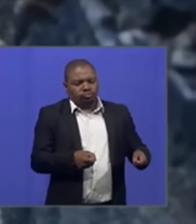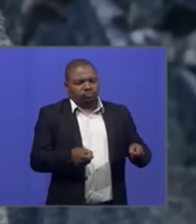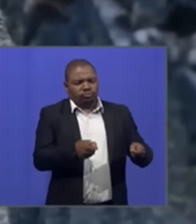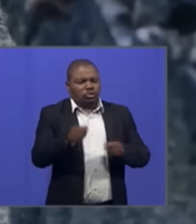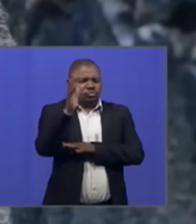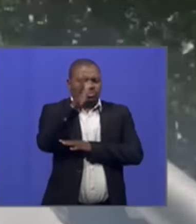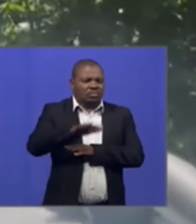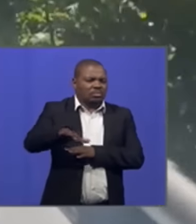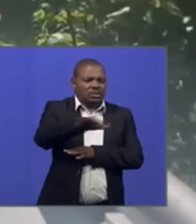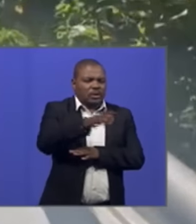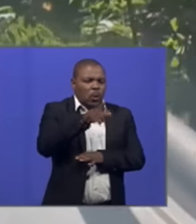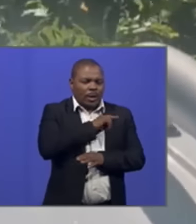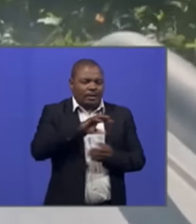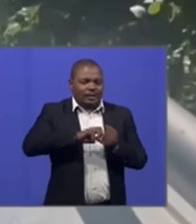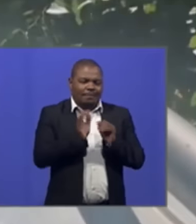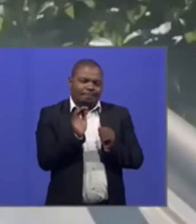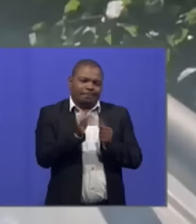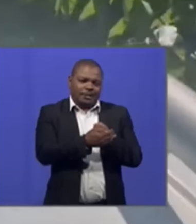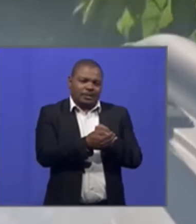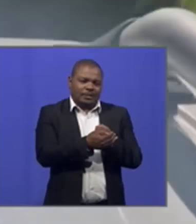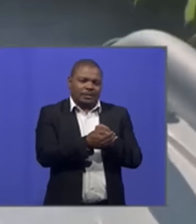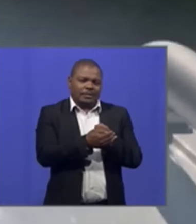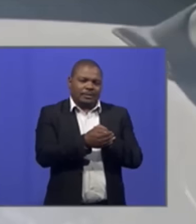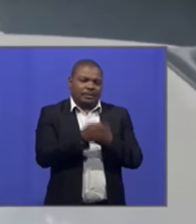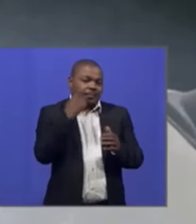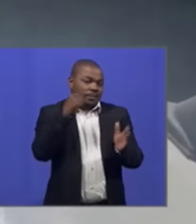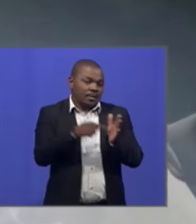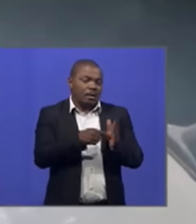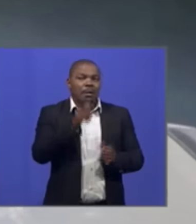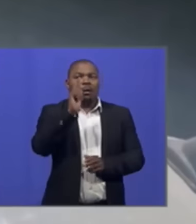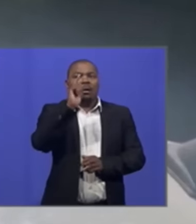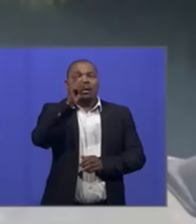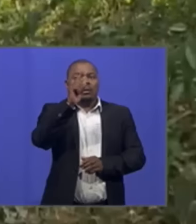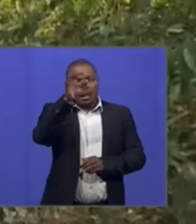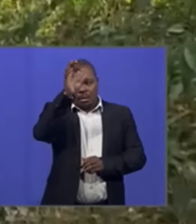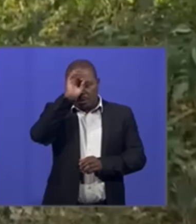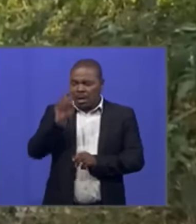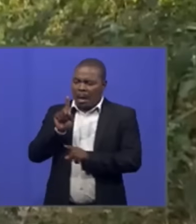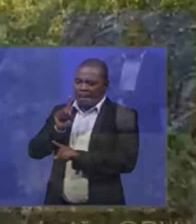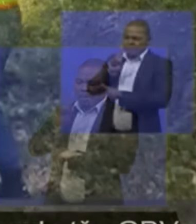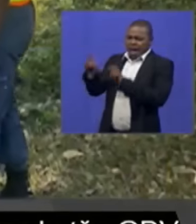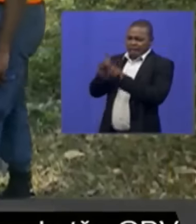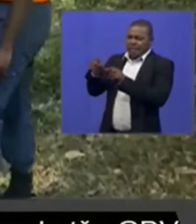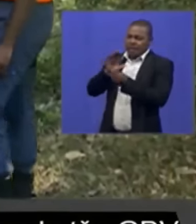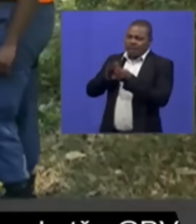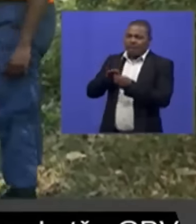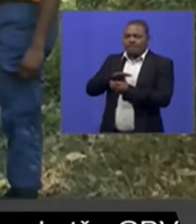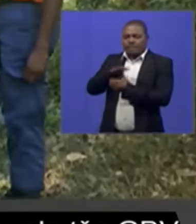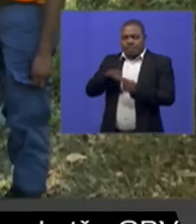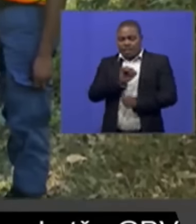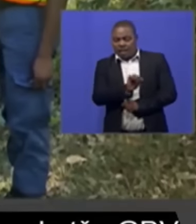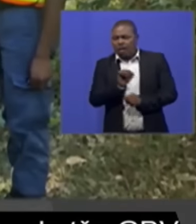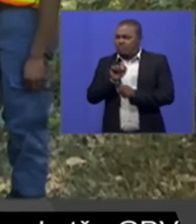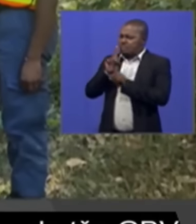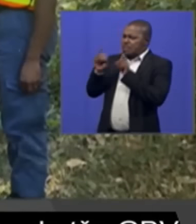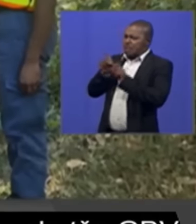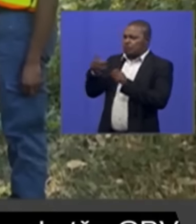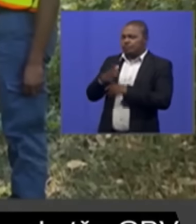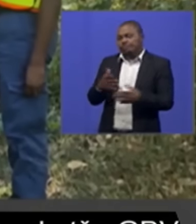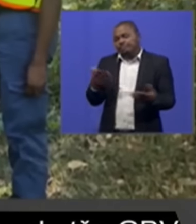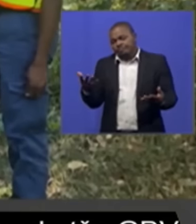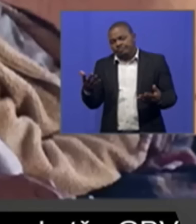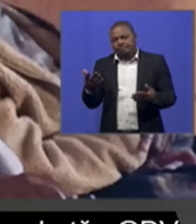sethokgeng go ya go timeletša mohlatse. Go thwe ka morago ga dikwa ka dipotšišo ke sephodisa le maloko a mangwe a mohu, Mogononelwa o ile a